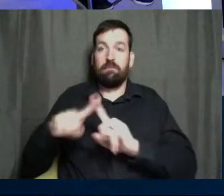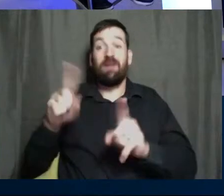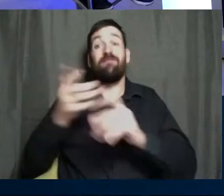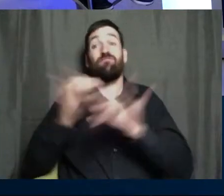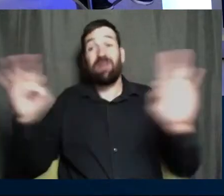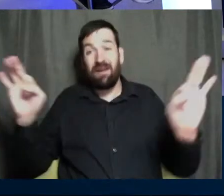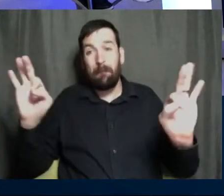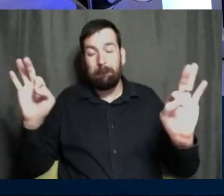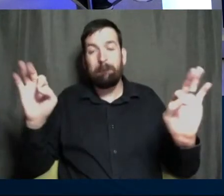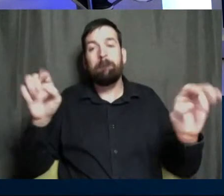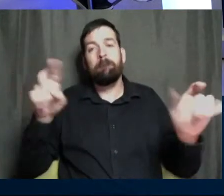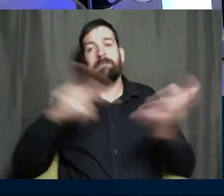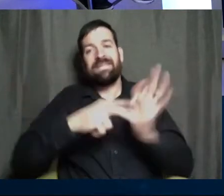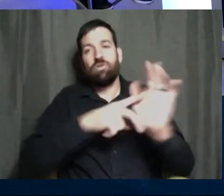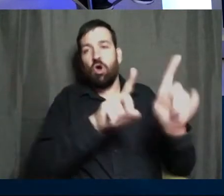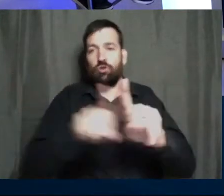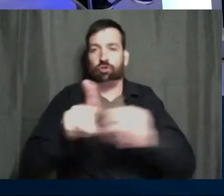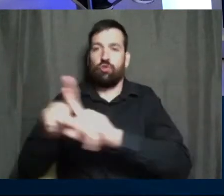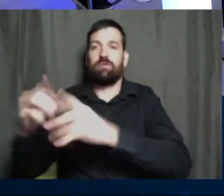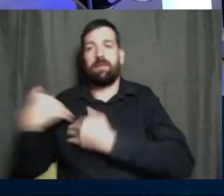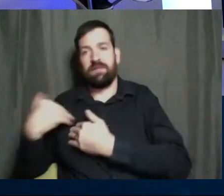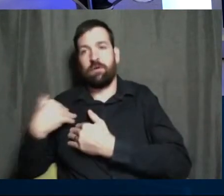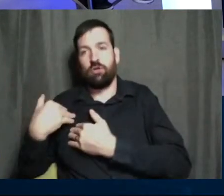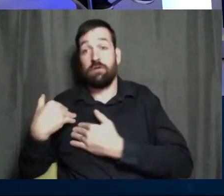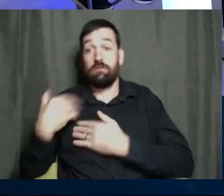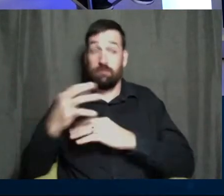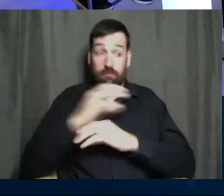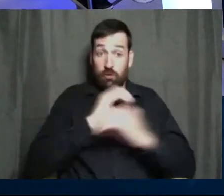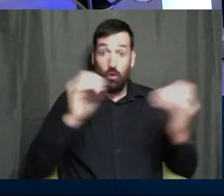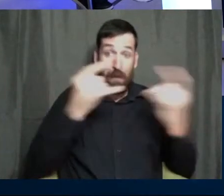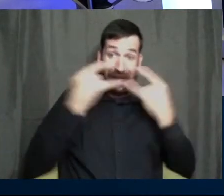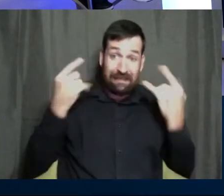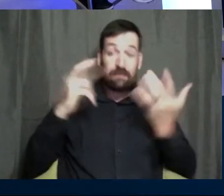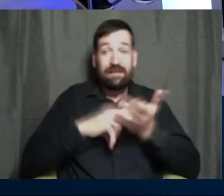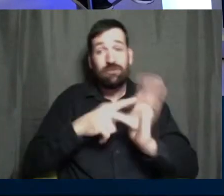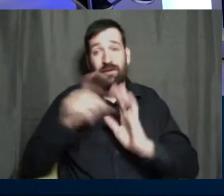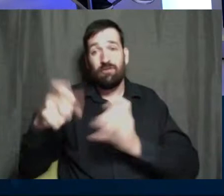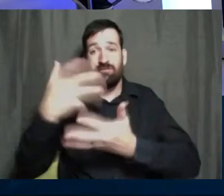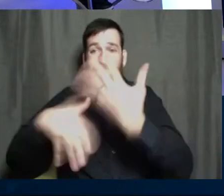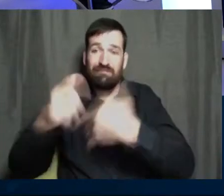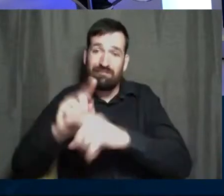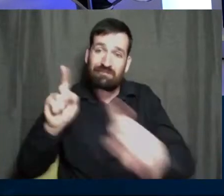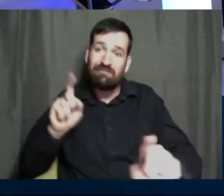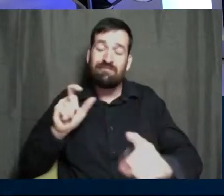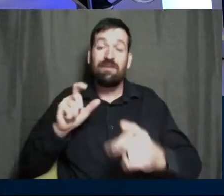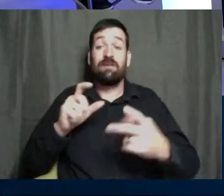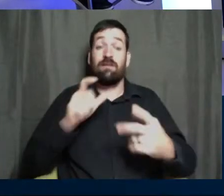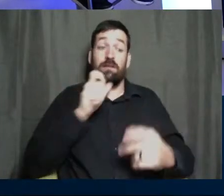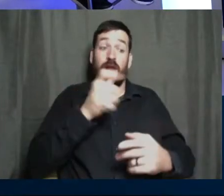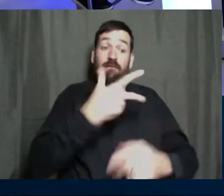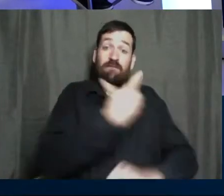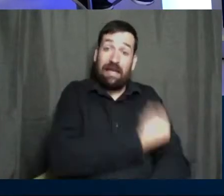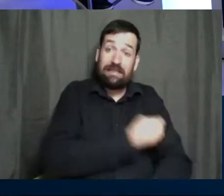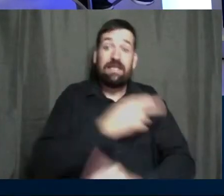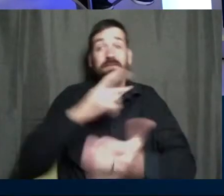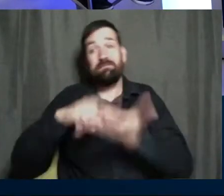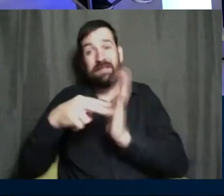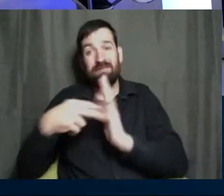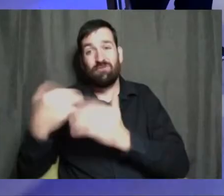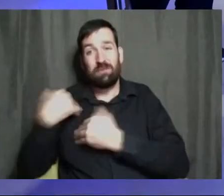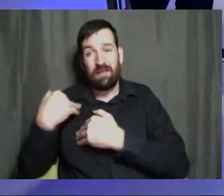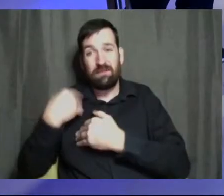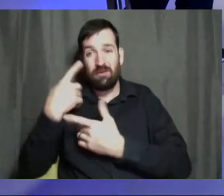So your freedom not to mask comes with responsibility. You got to stay away from people. The freedom not to vaccinate comes with the responsibility of staying away